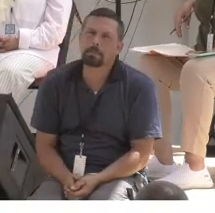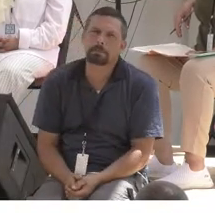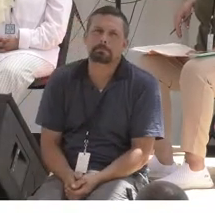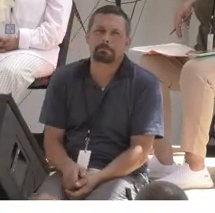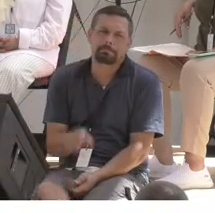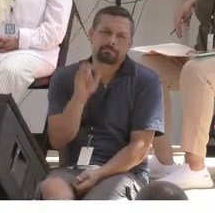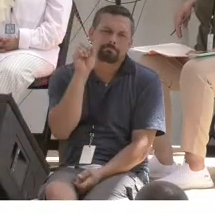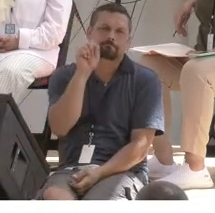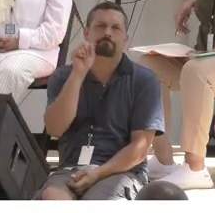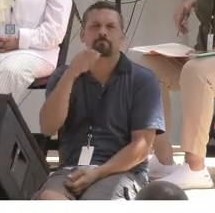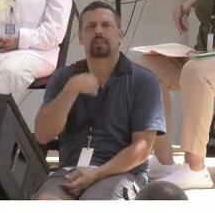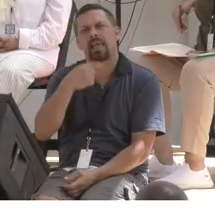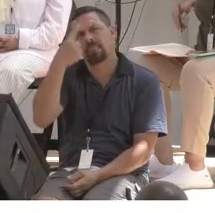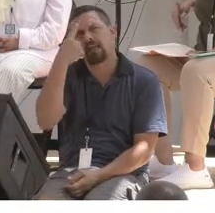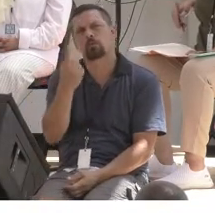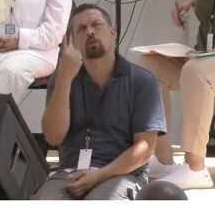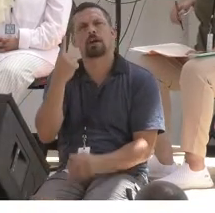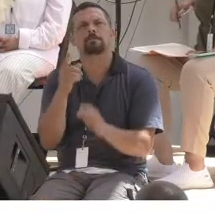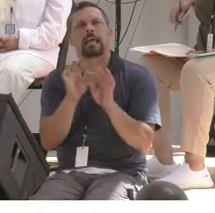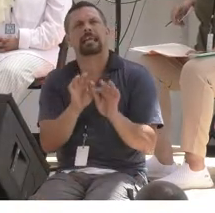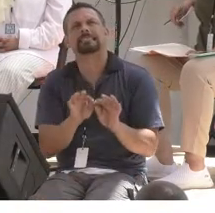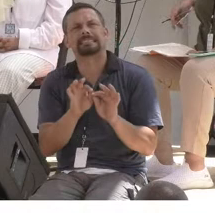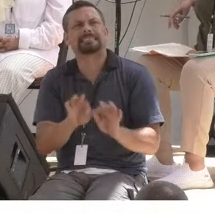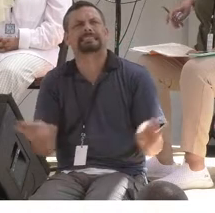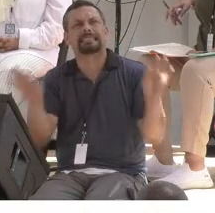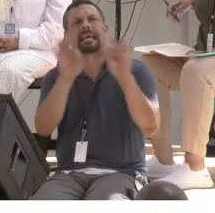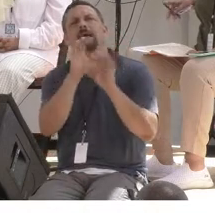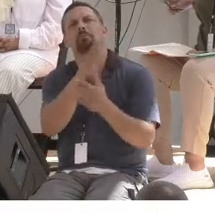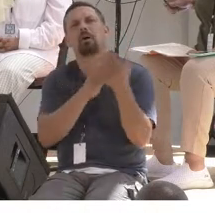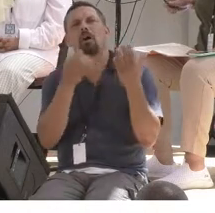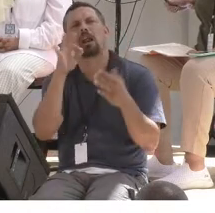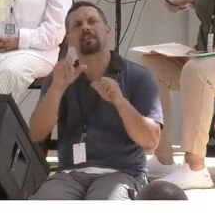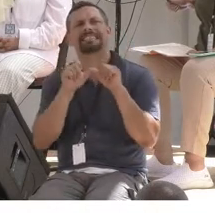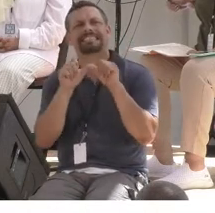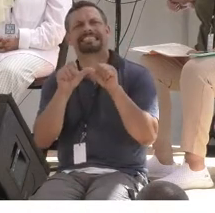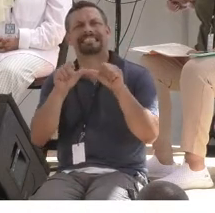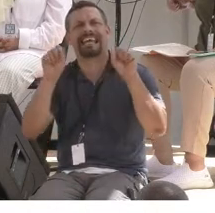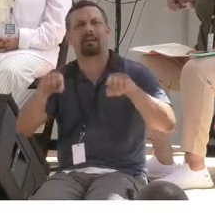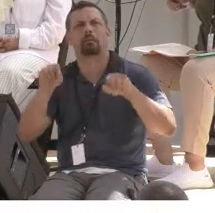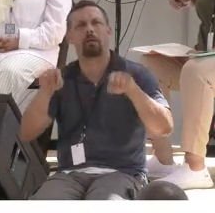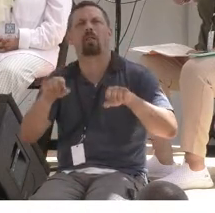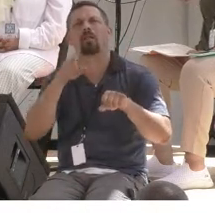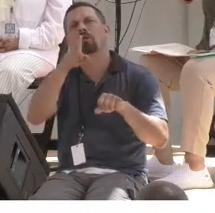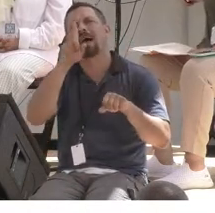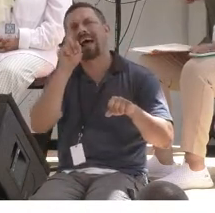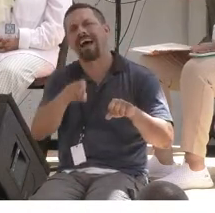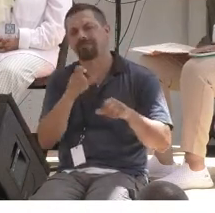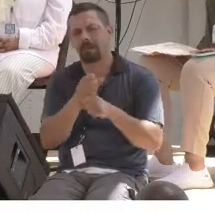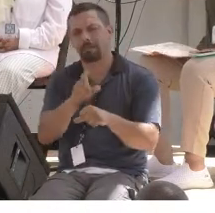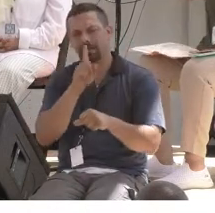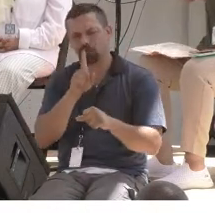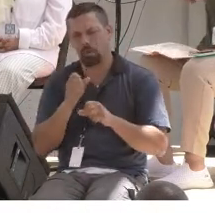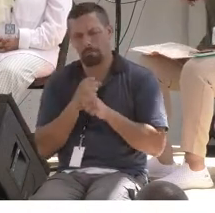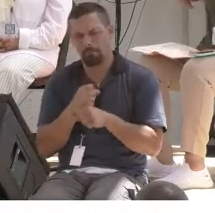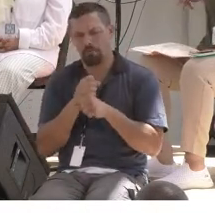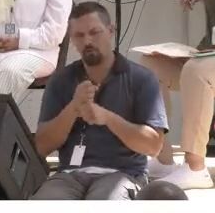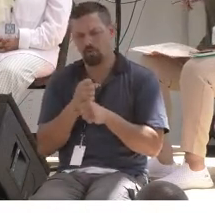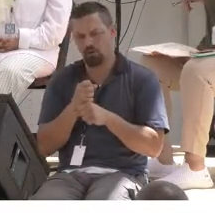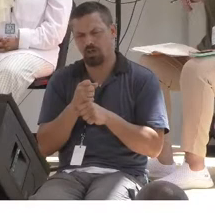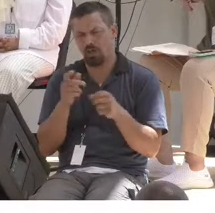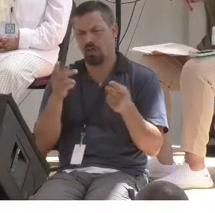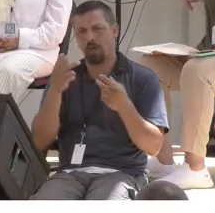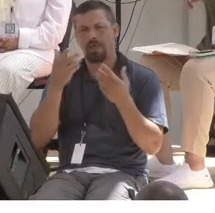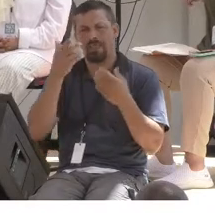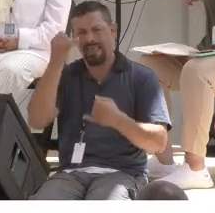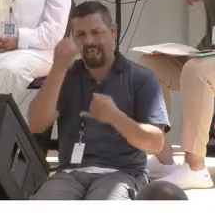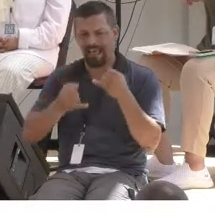key sort of components or pillars is sustainability, and in order to be sustainable, you have to make sure that you're producing a product that appeals